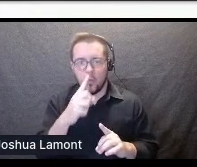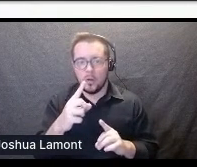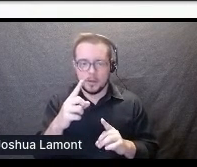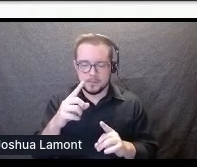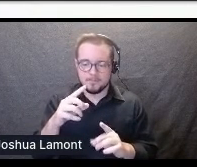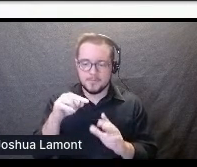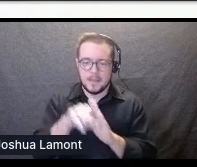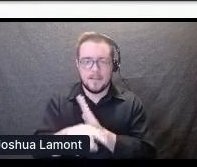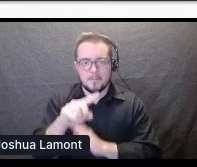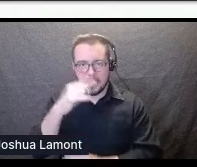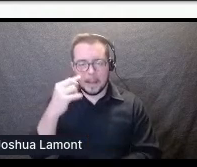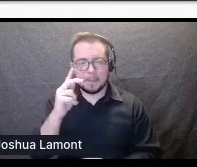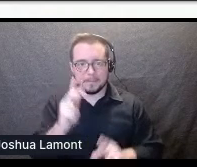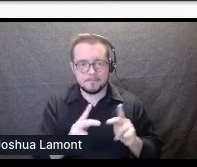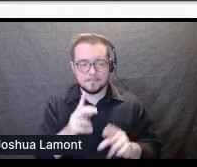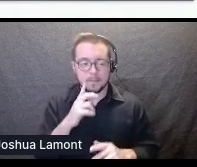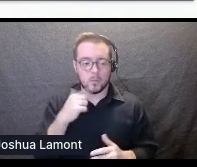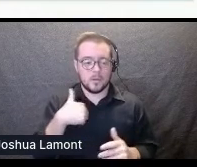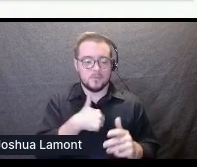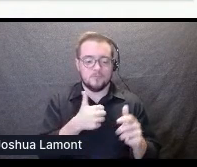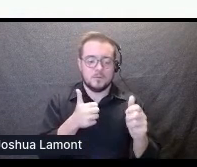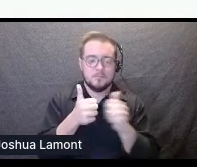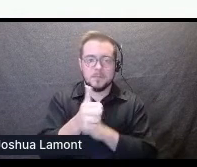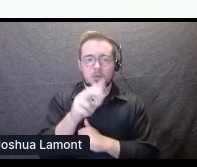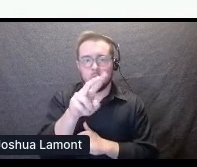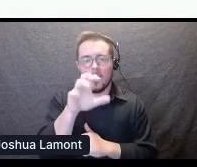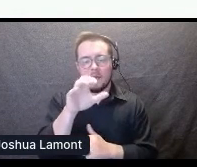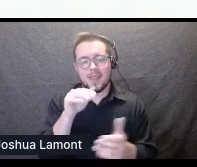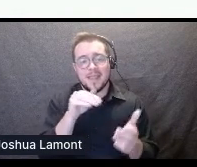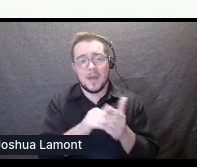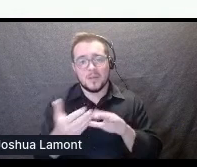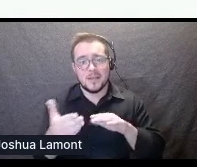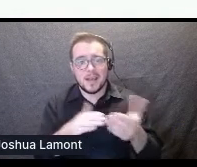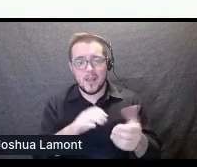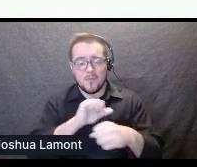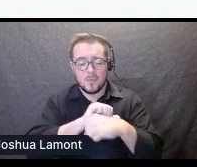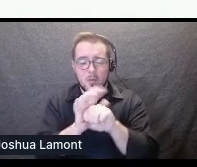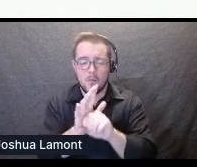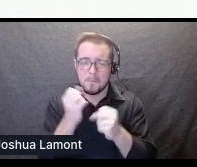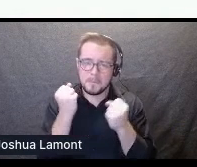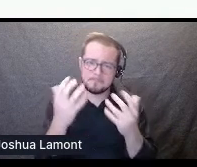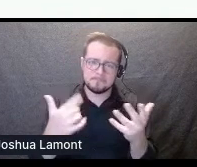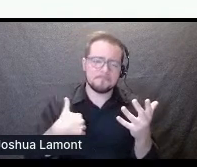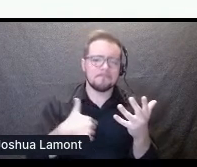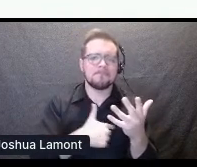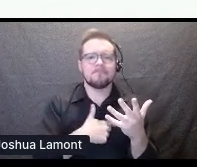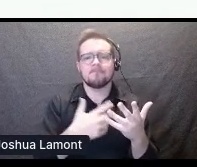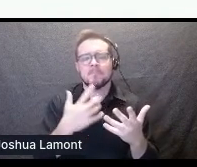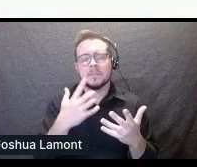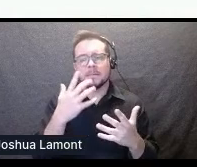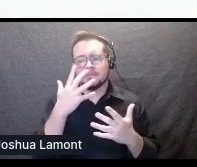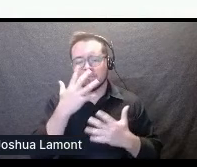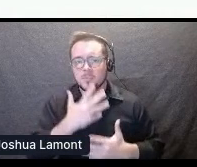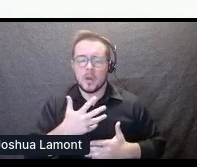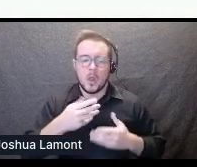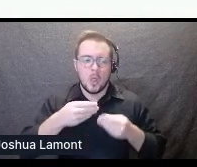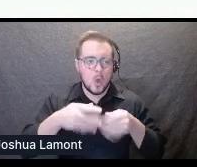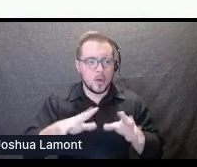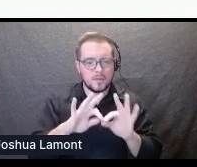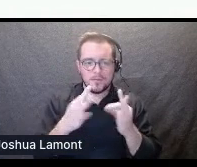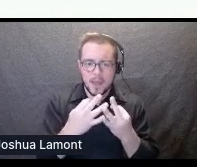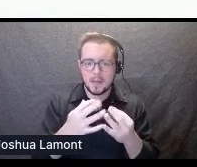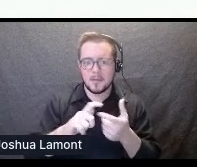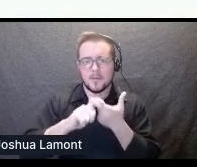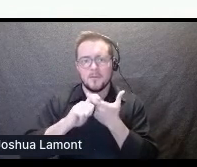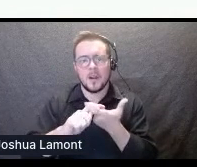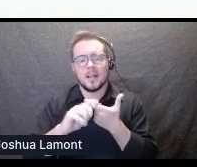deaths from COVID-19. And many of us are mourning lost family and friends and community members, strangers, while